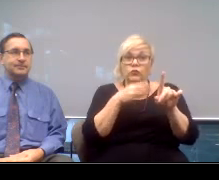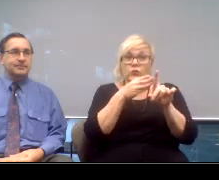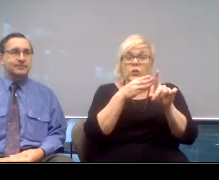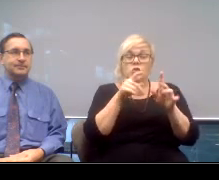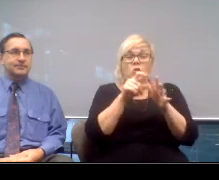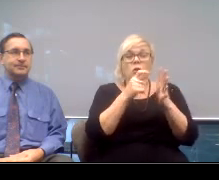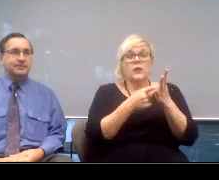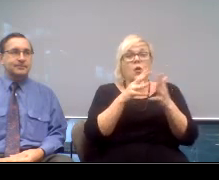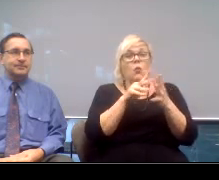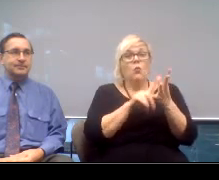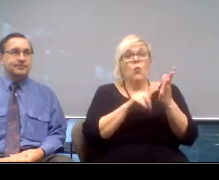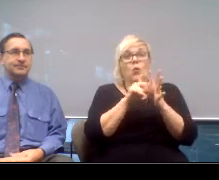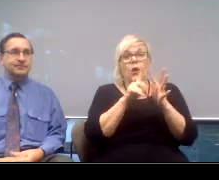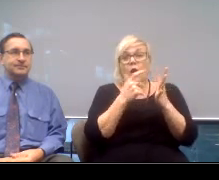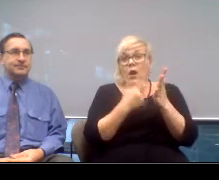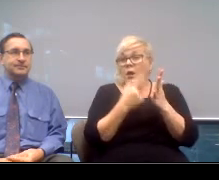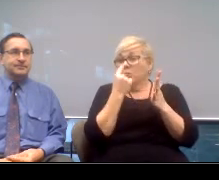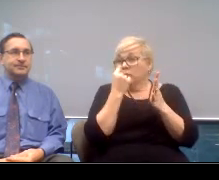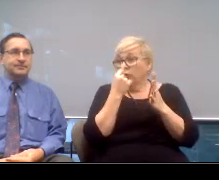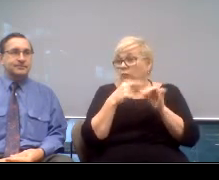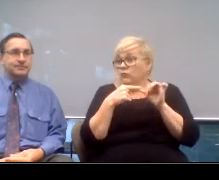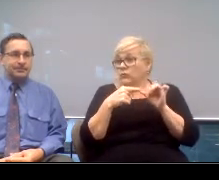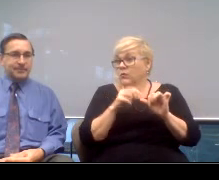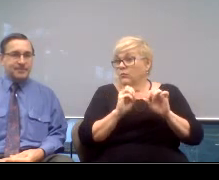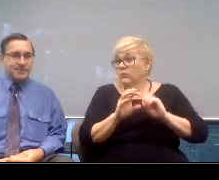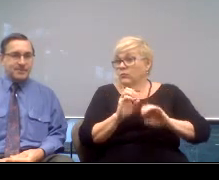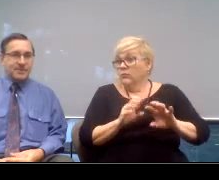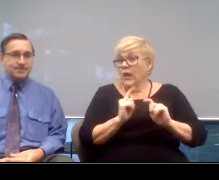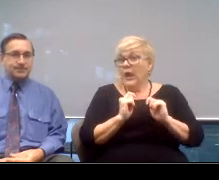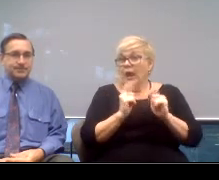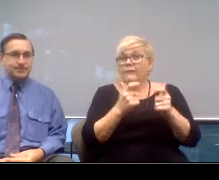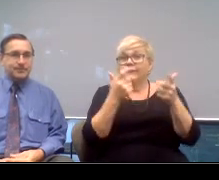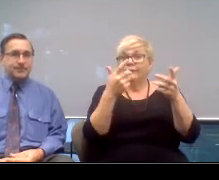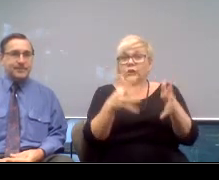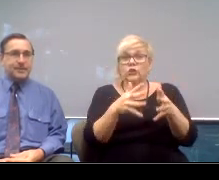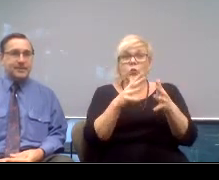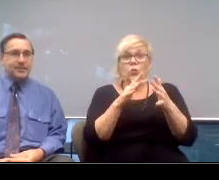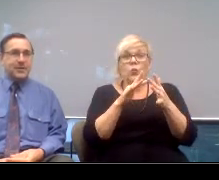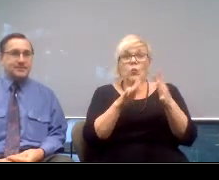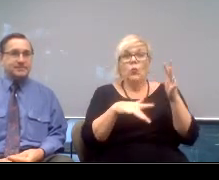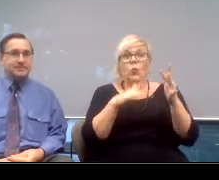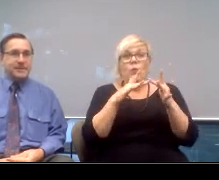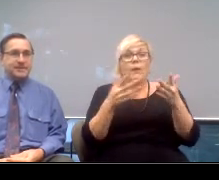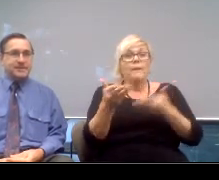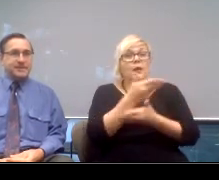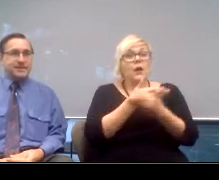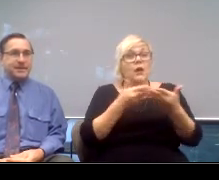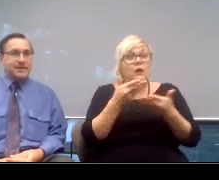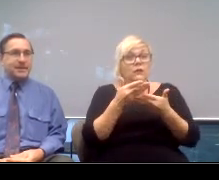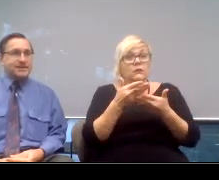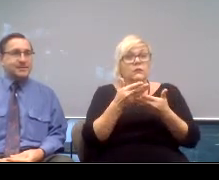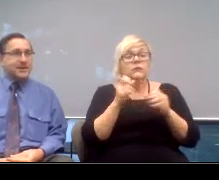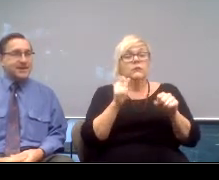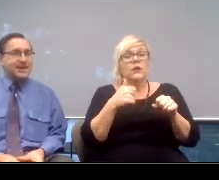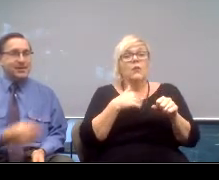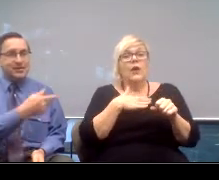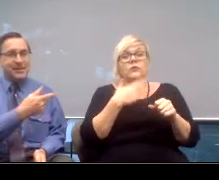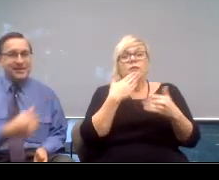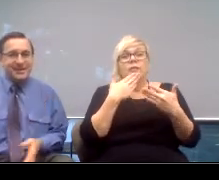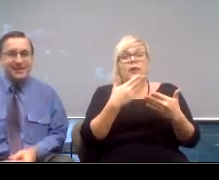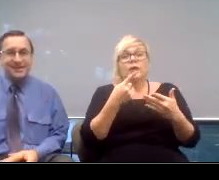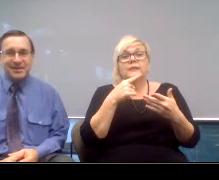Dr. Walker, and perhaps posting those after this webinar is completed. That's fine. And I'd like to